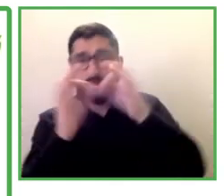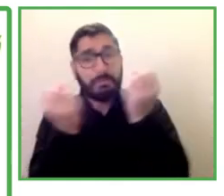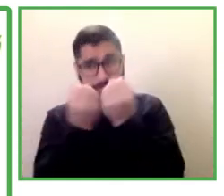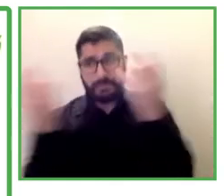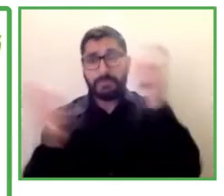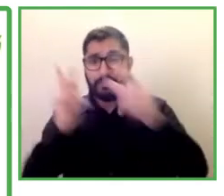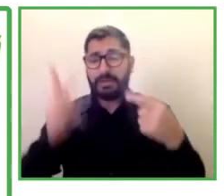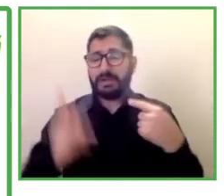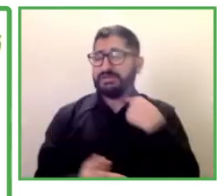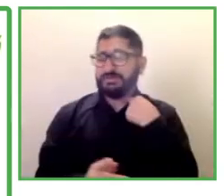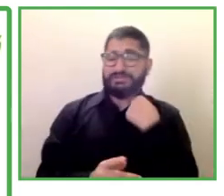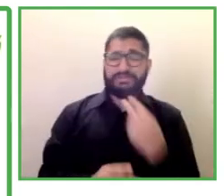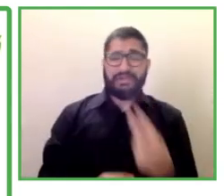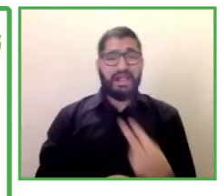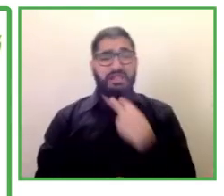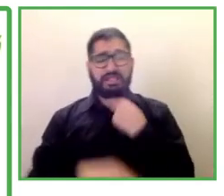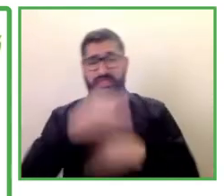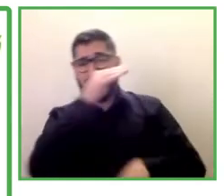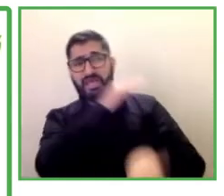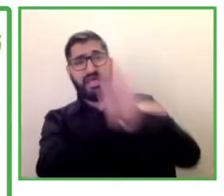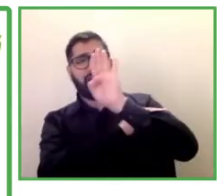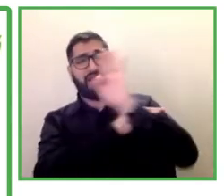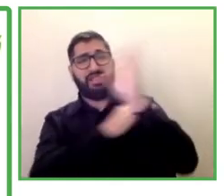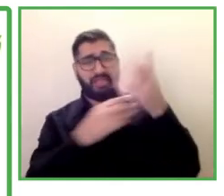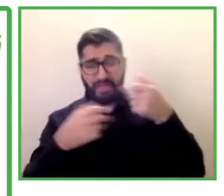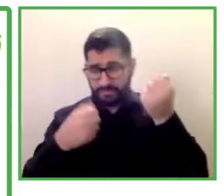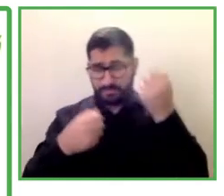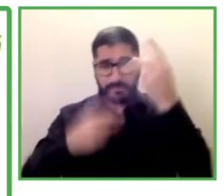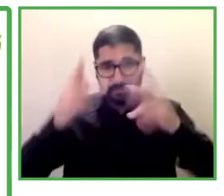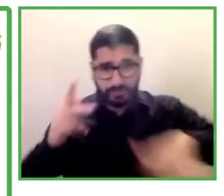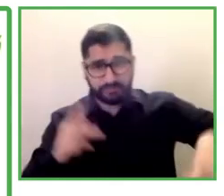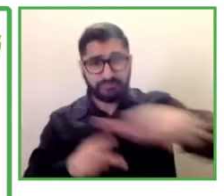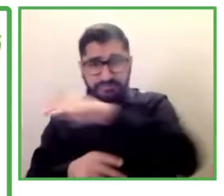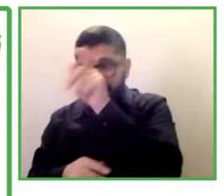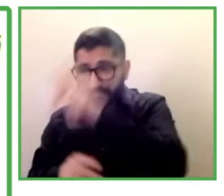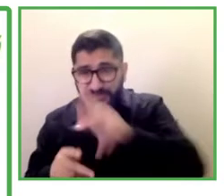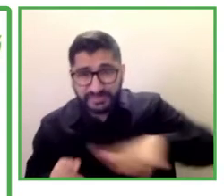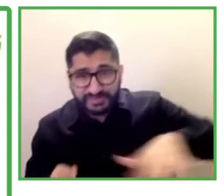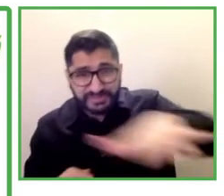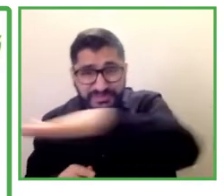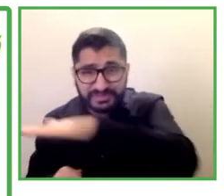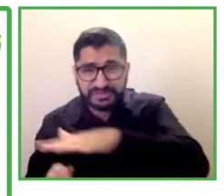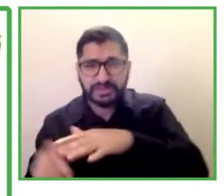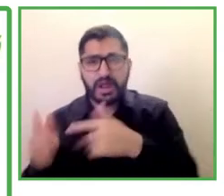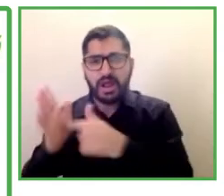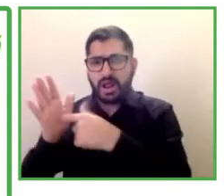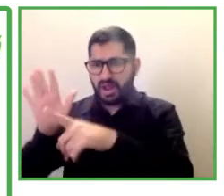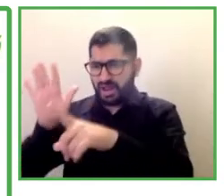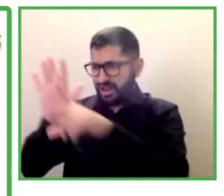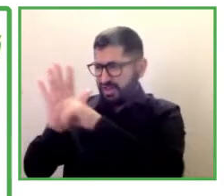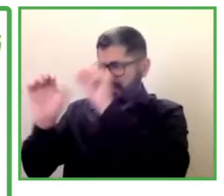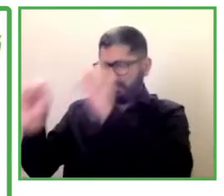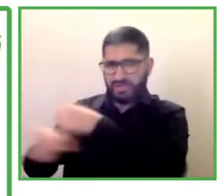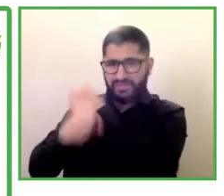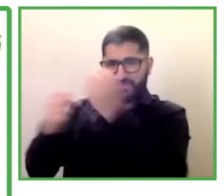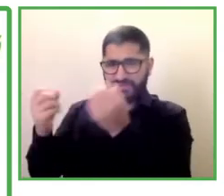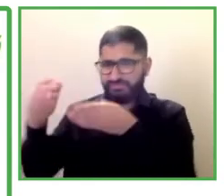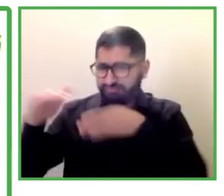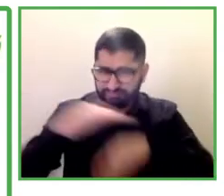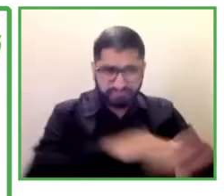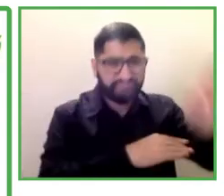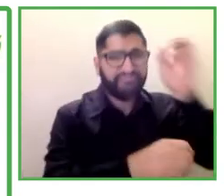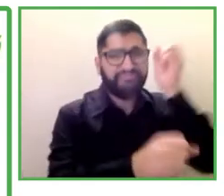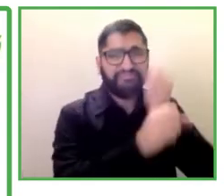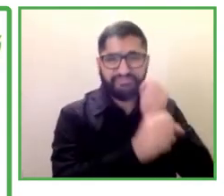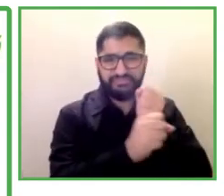one of the problems that you have when you need to deal with work insertion for this,